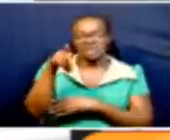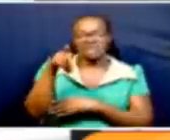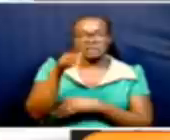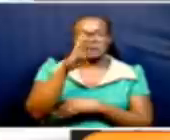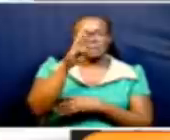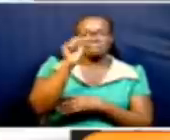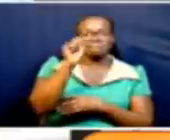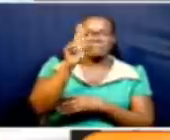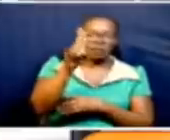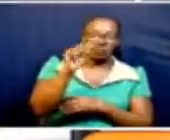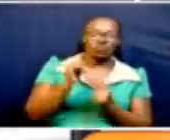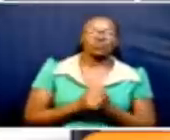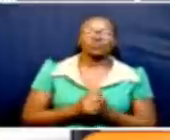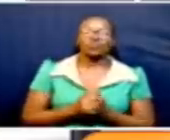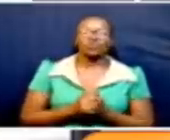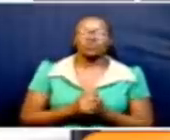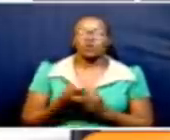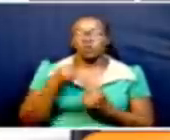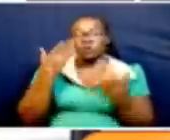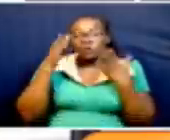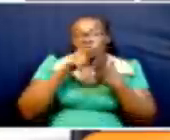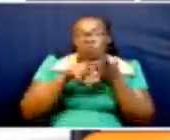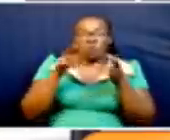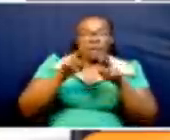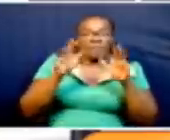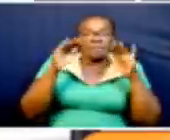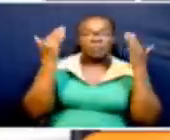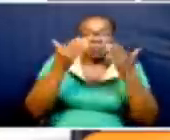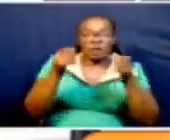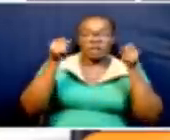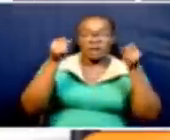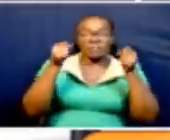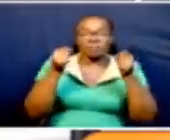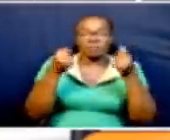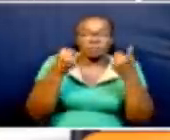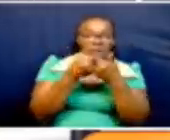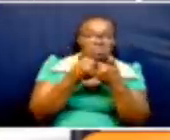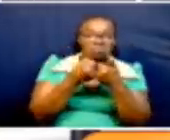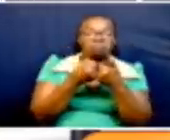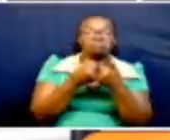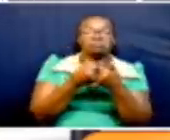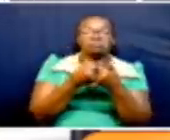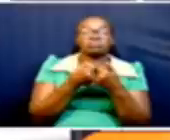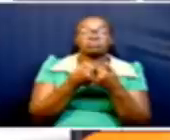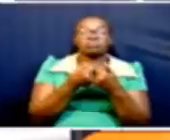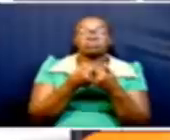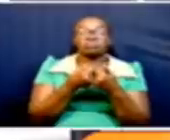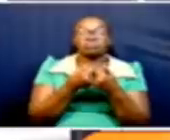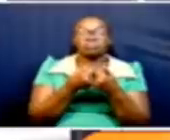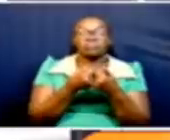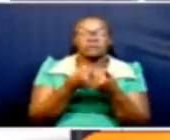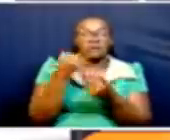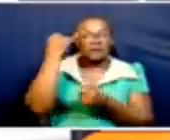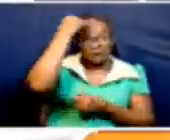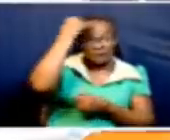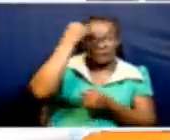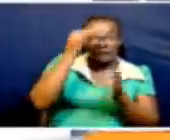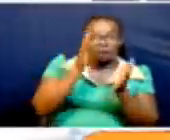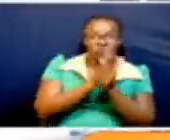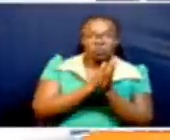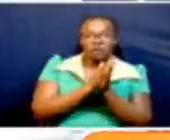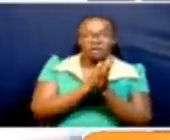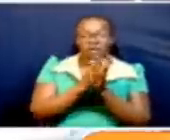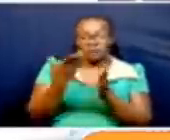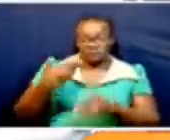if you want to know what's happening with the World Cup game, Spain and Iran, Spain just scored minutes ago. It's now 1-0 Spain, second half.